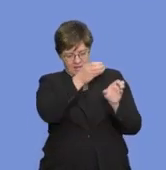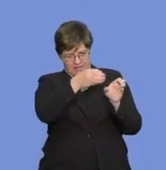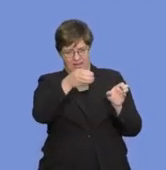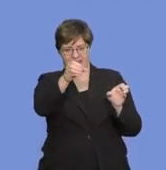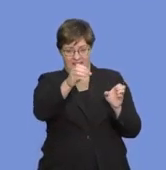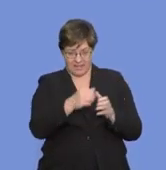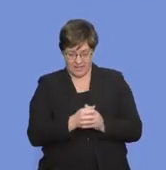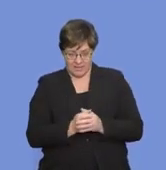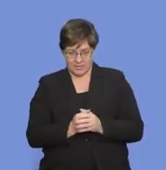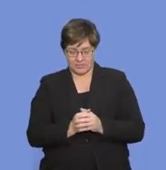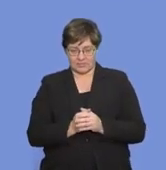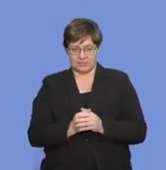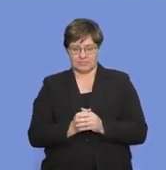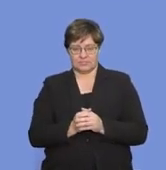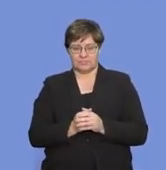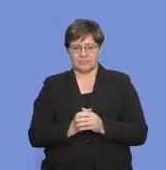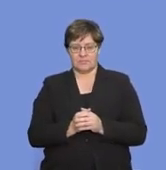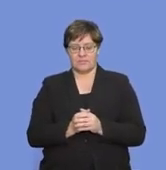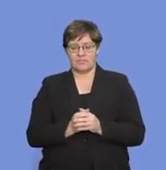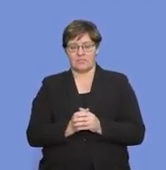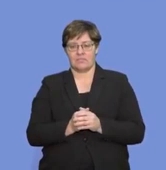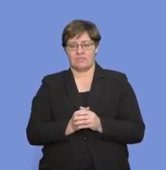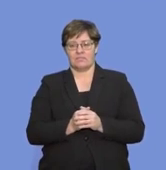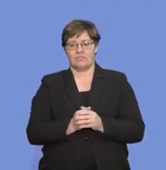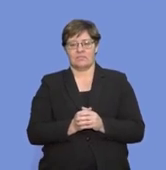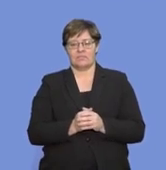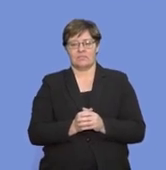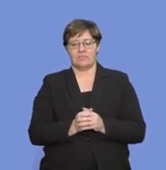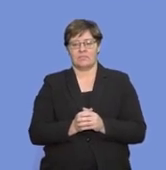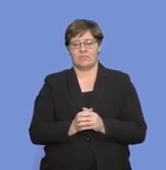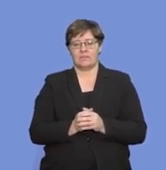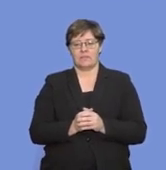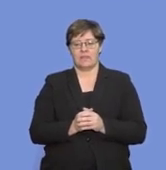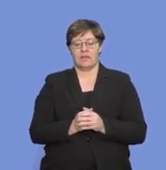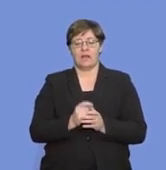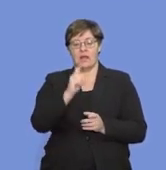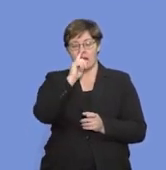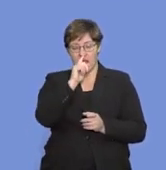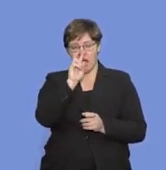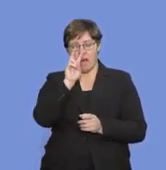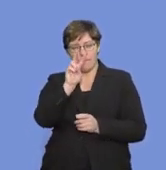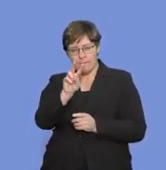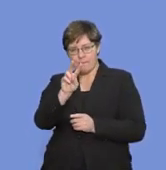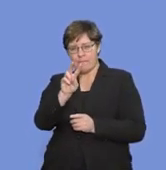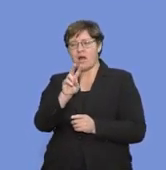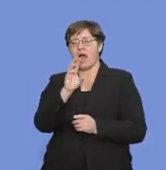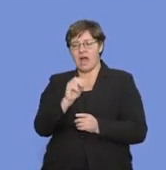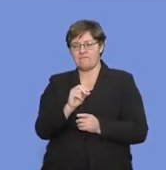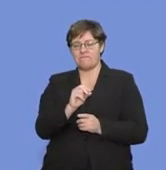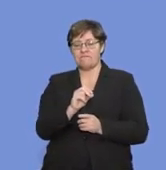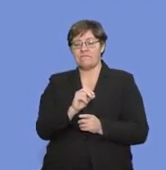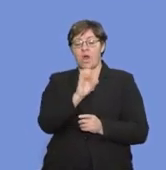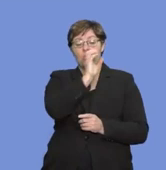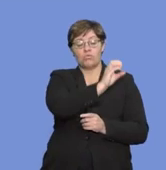see another branch that branches off. And so time goes by. And when we have a look at the top here, we see we now have